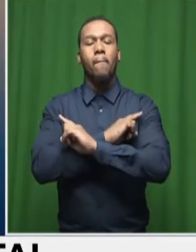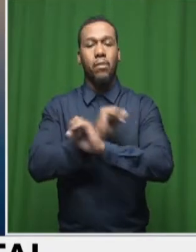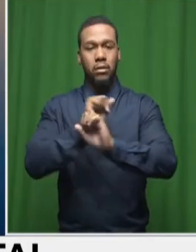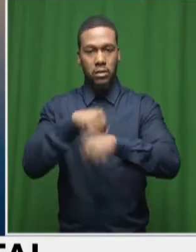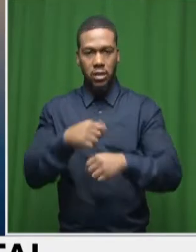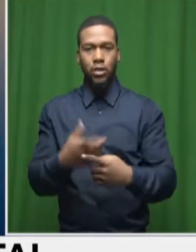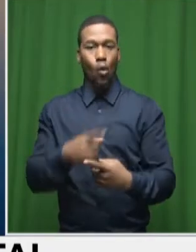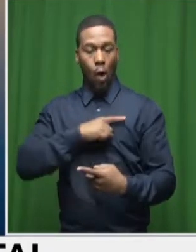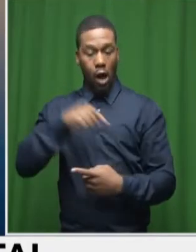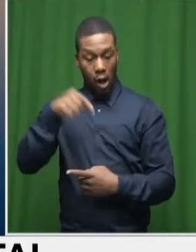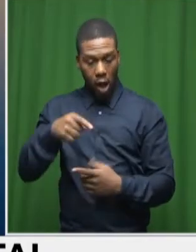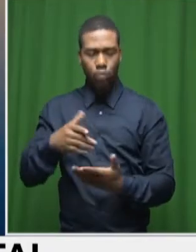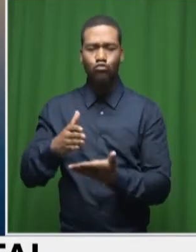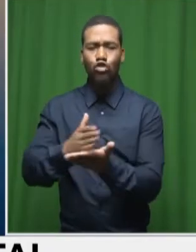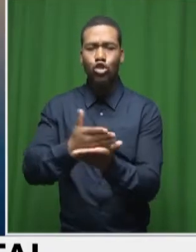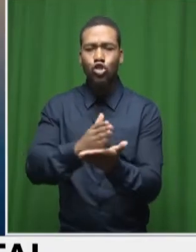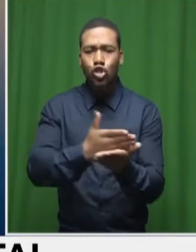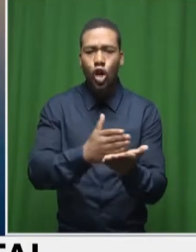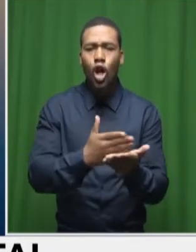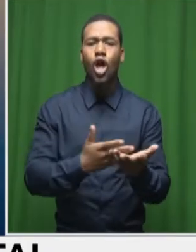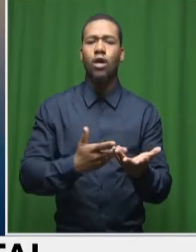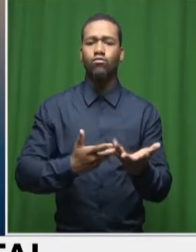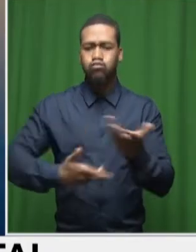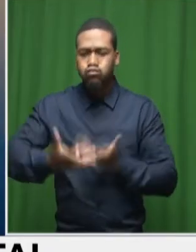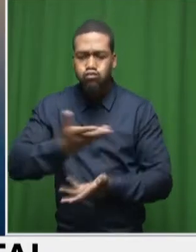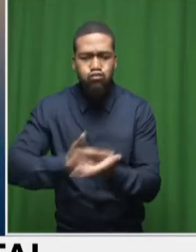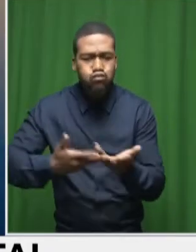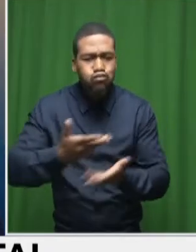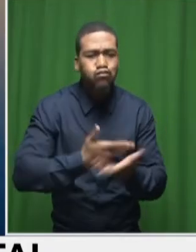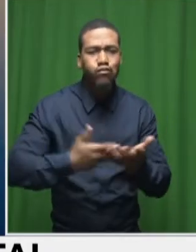more resources and information, be able to host live